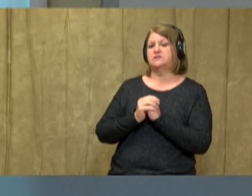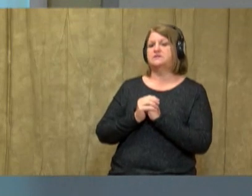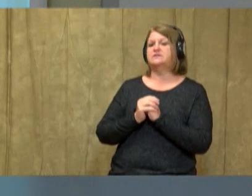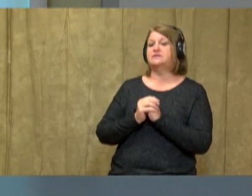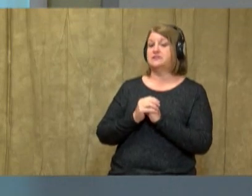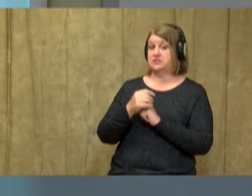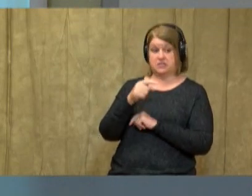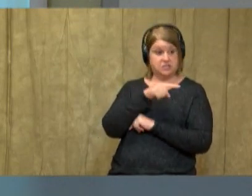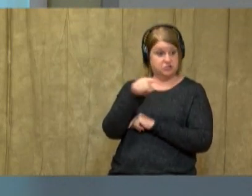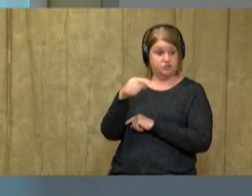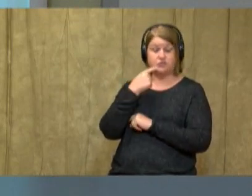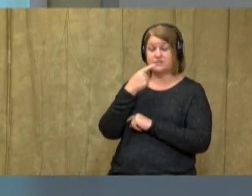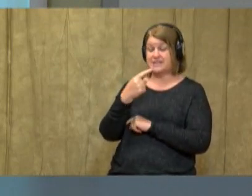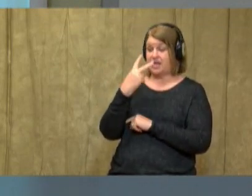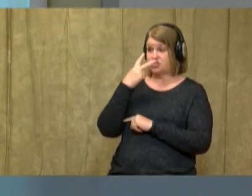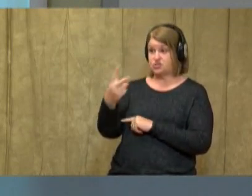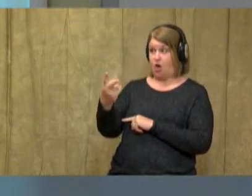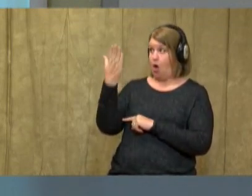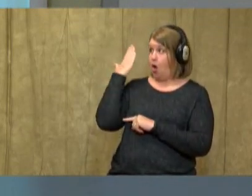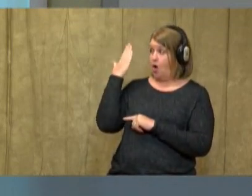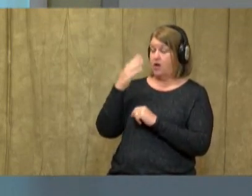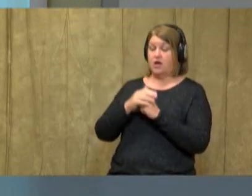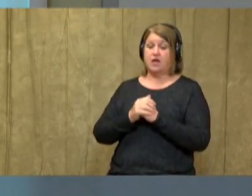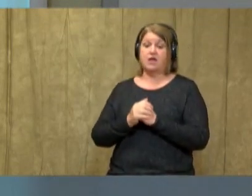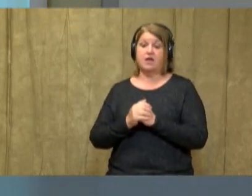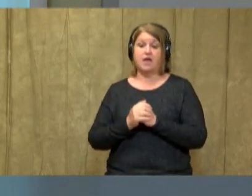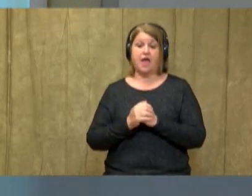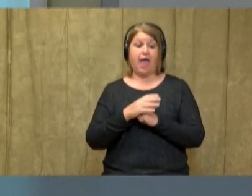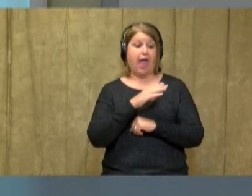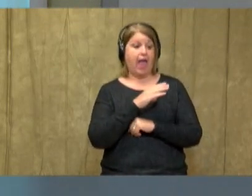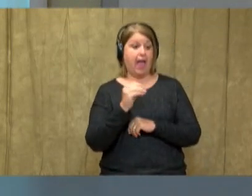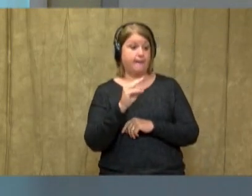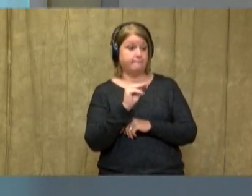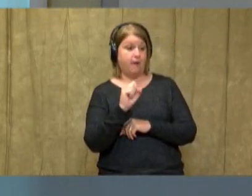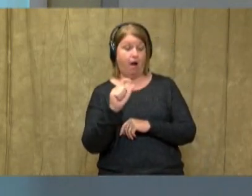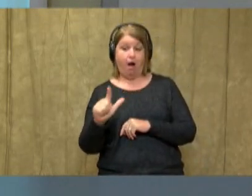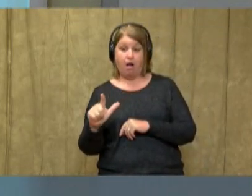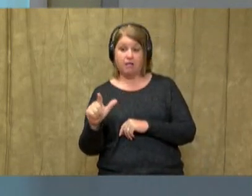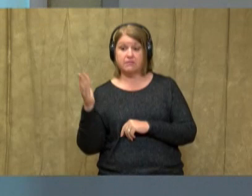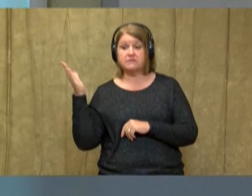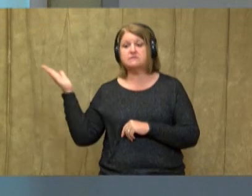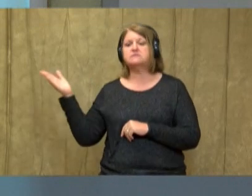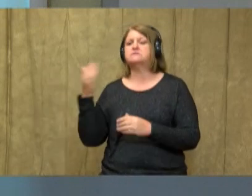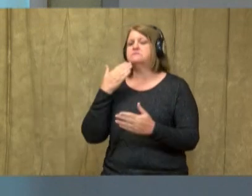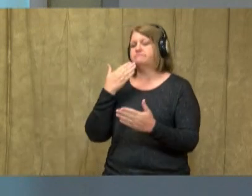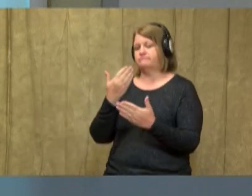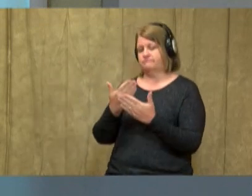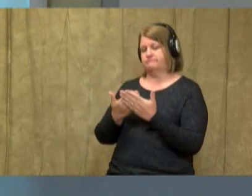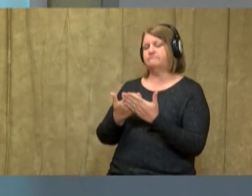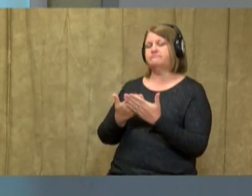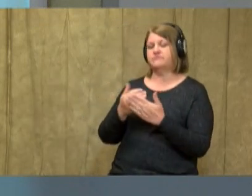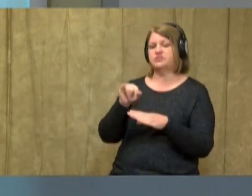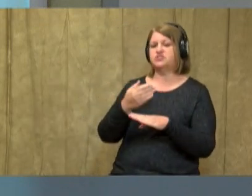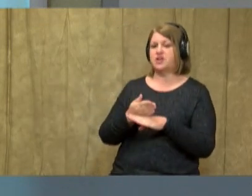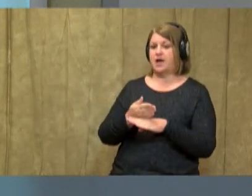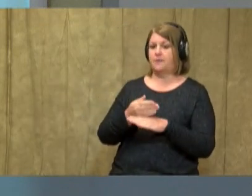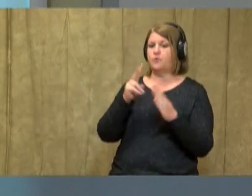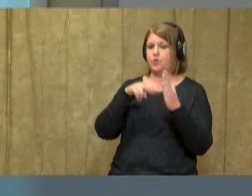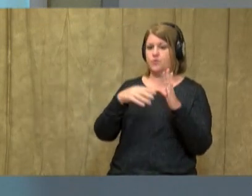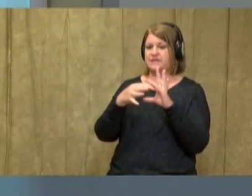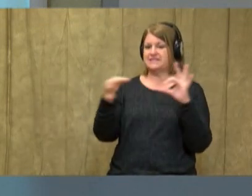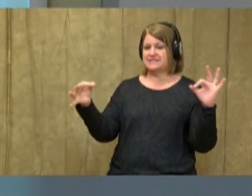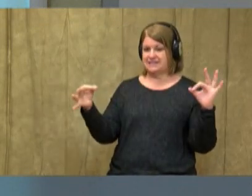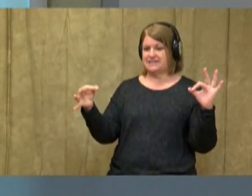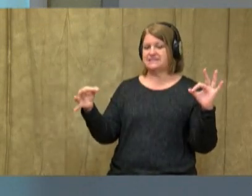Did you say saw and mall? Good job. Let's read the sentence